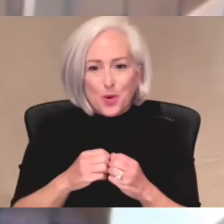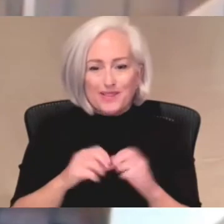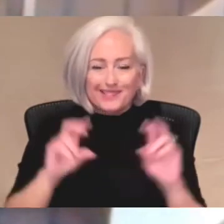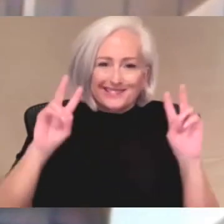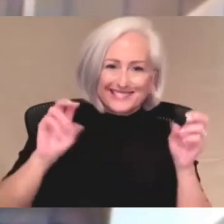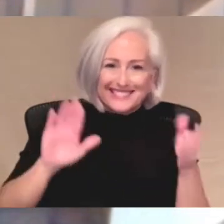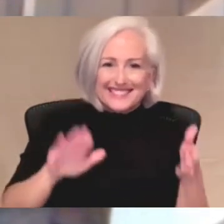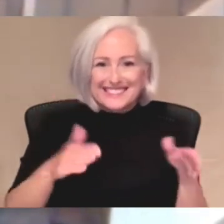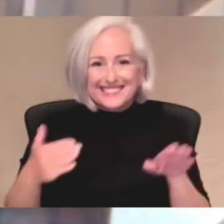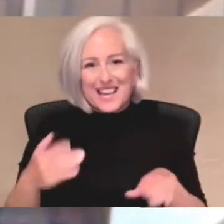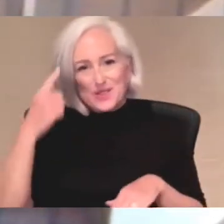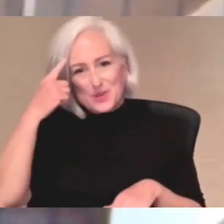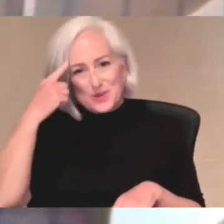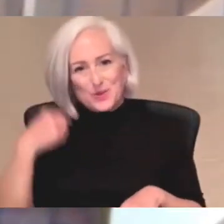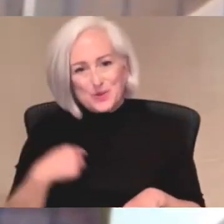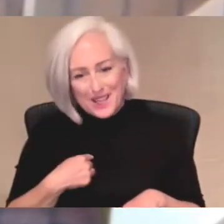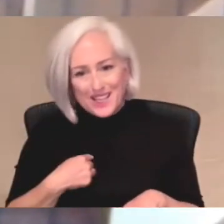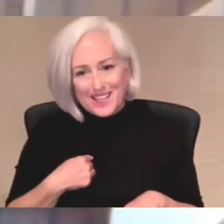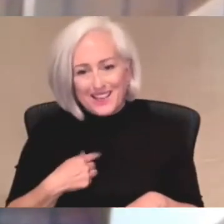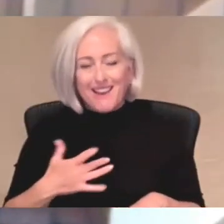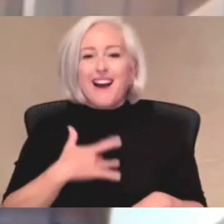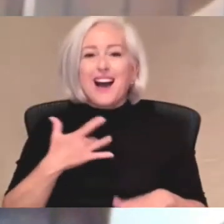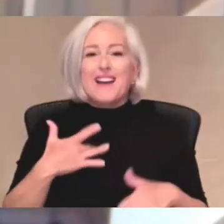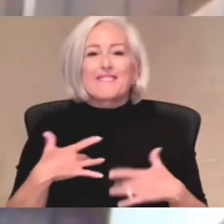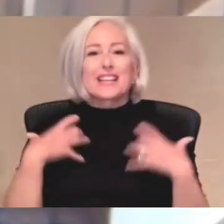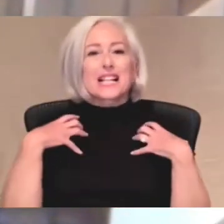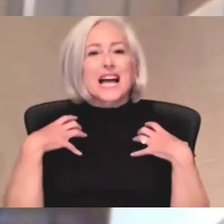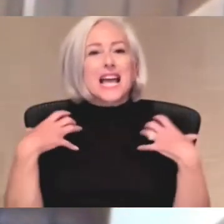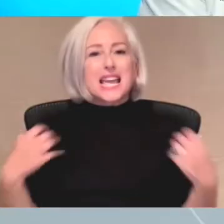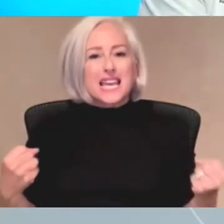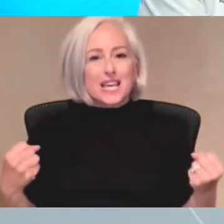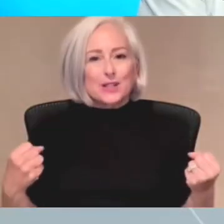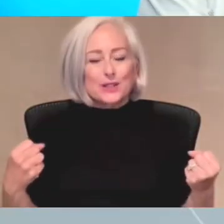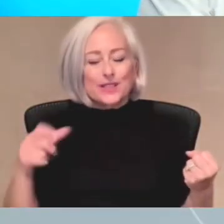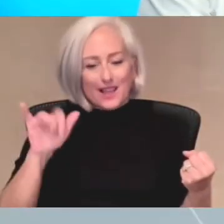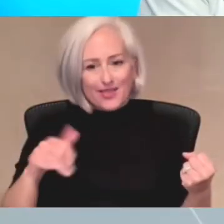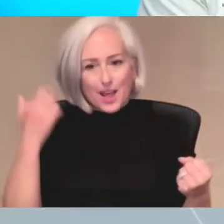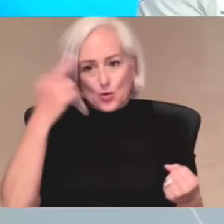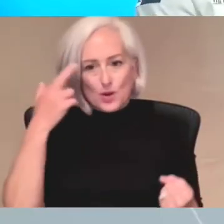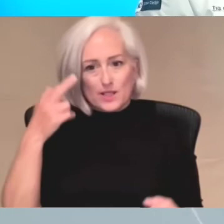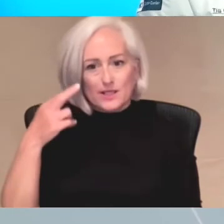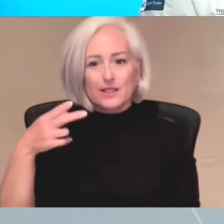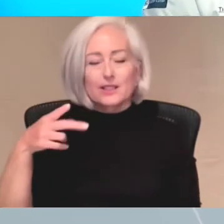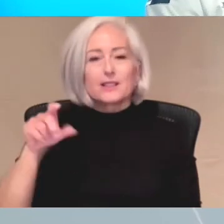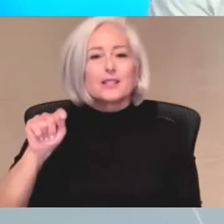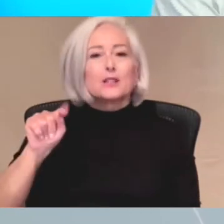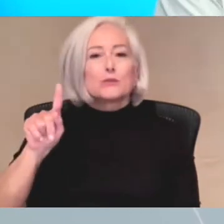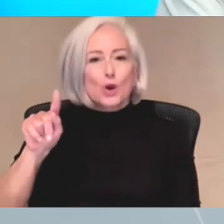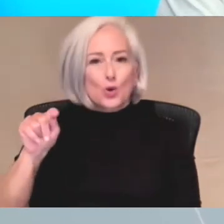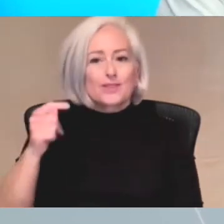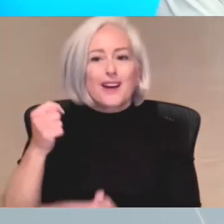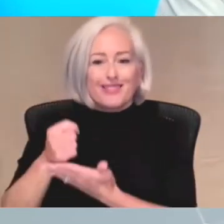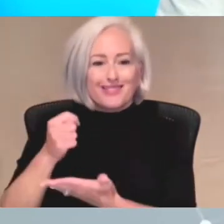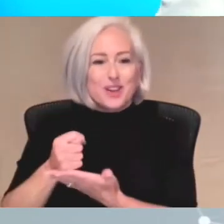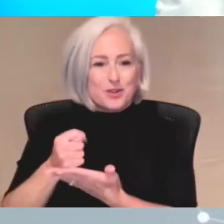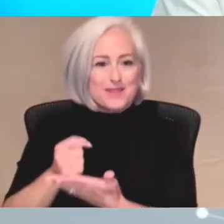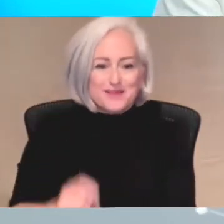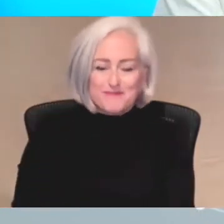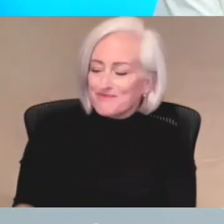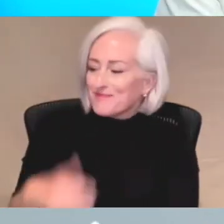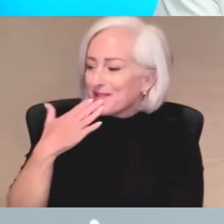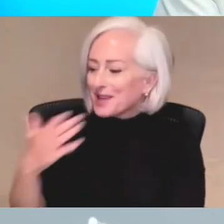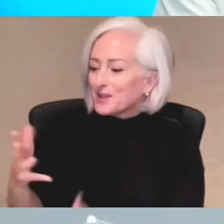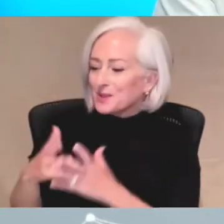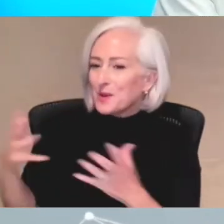it's because of proton beam therapy. Well, thanks so much. Yep. Go ahead. And Go